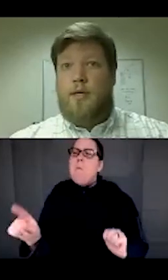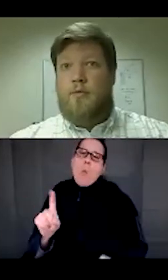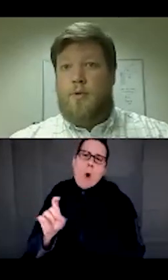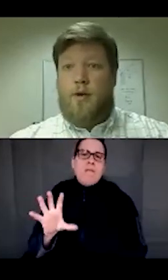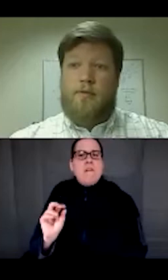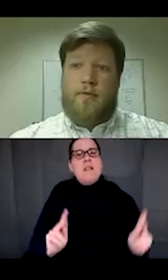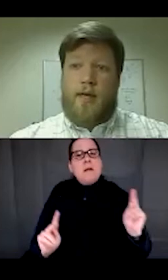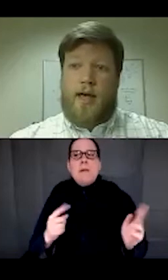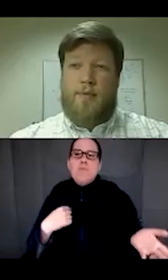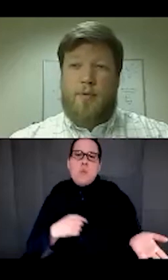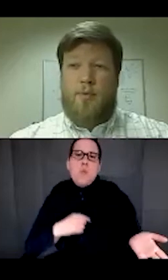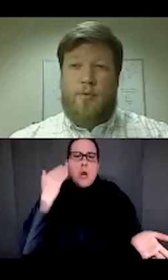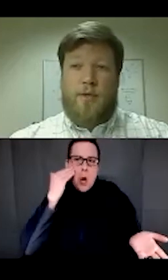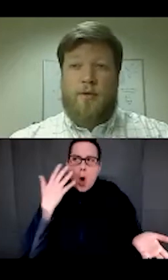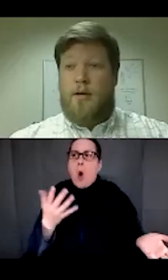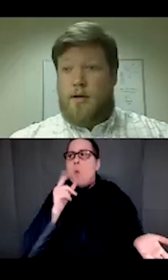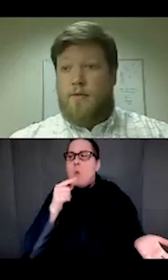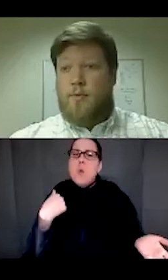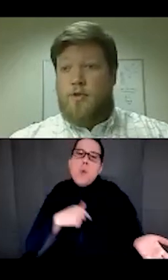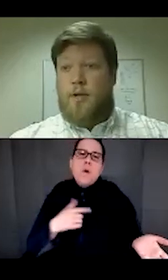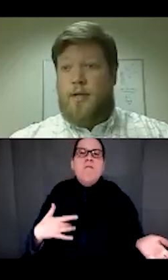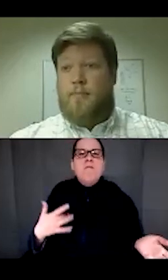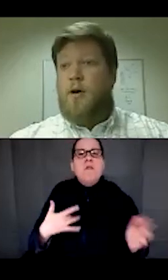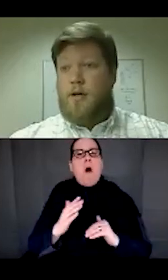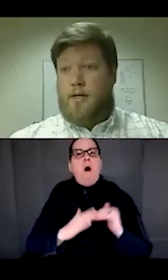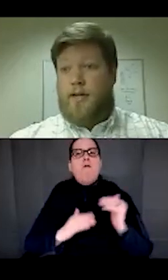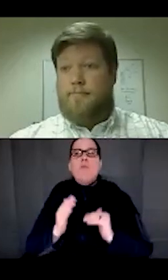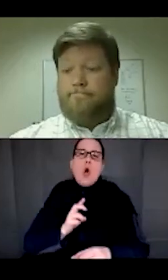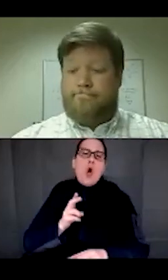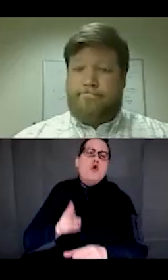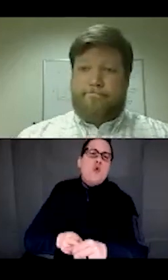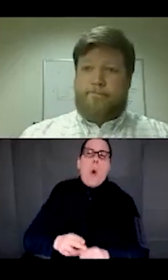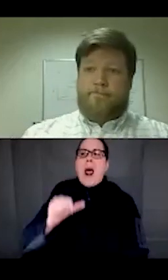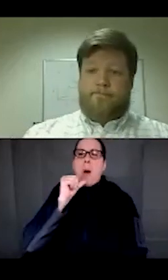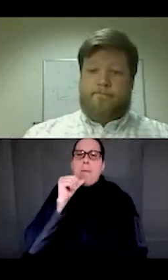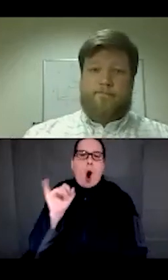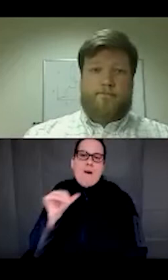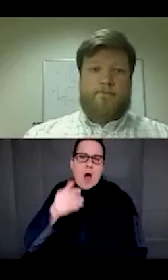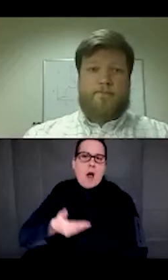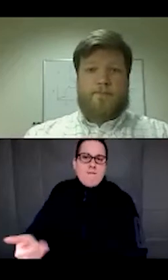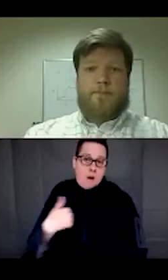we know of and people who we would feel comfortable joining at a bar uninvited.